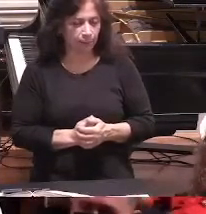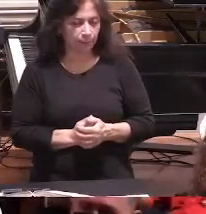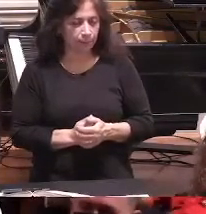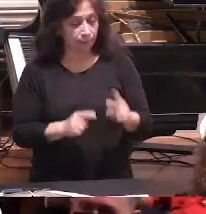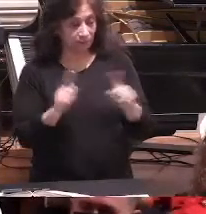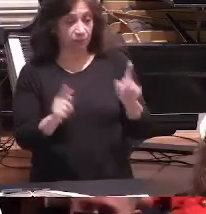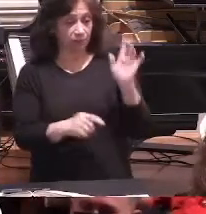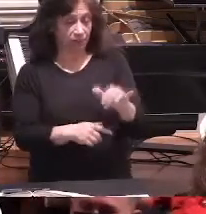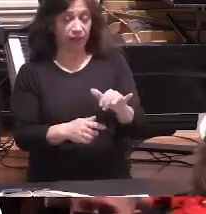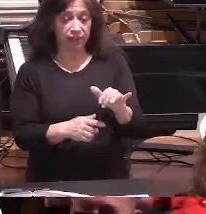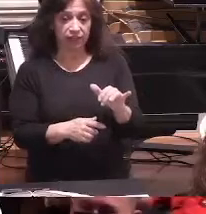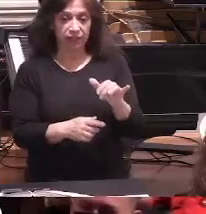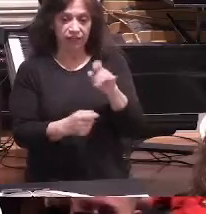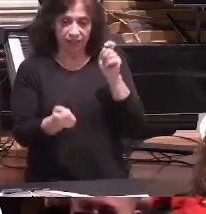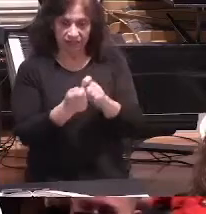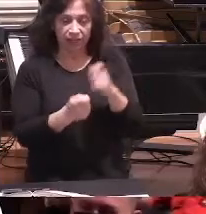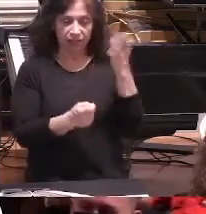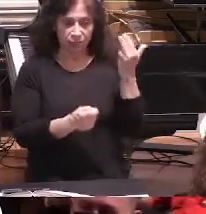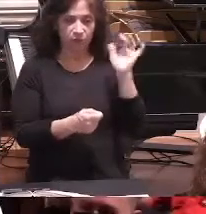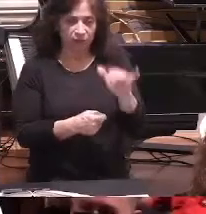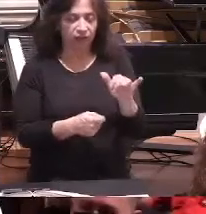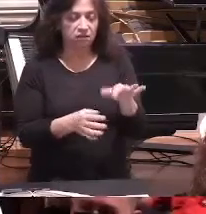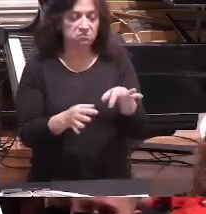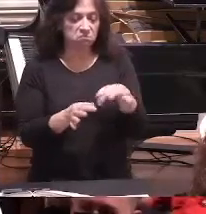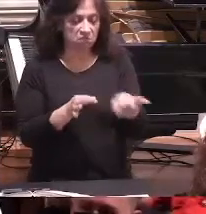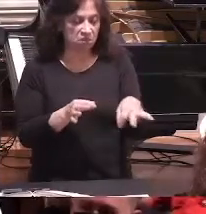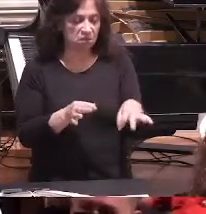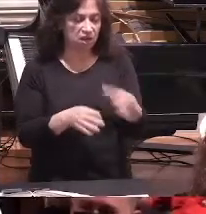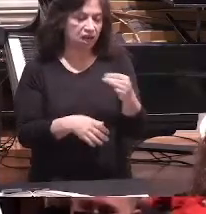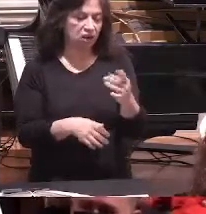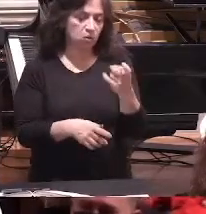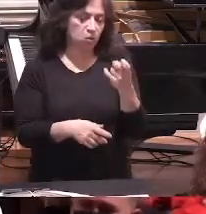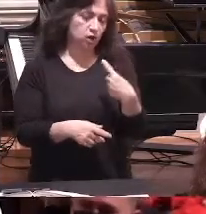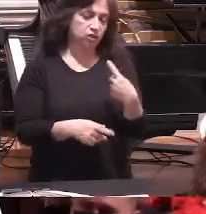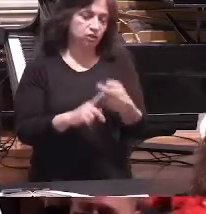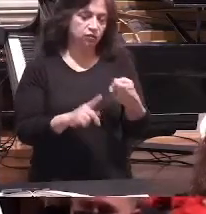But that's exactly why that statement and that question from